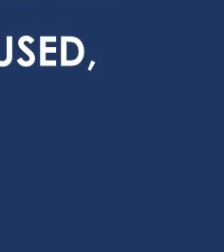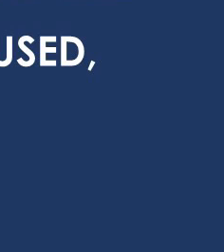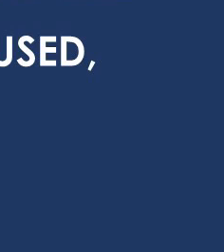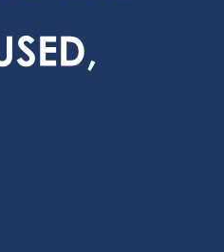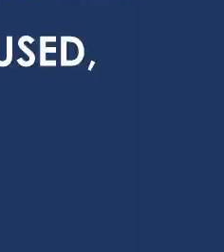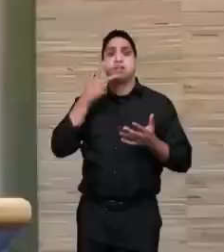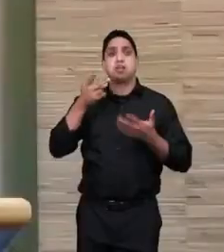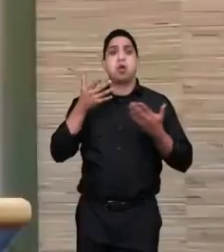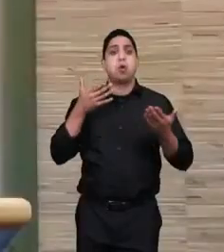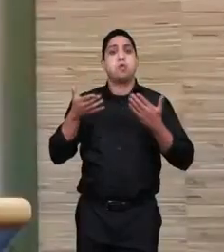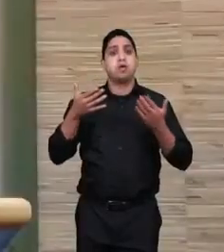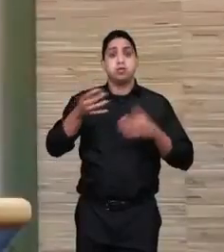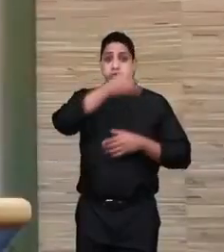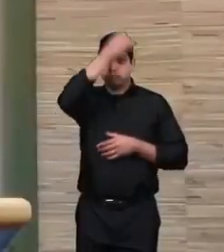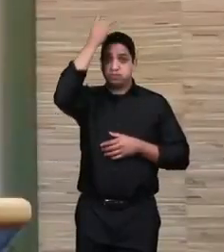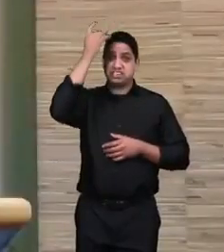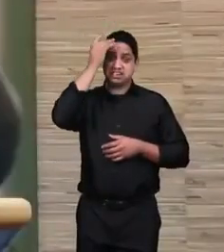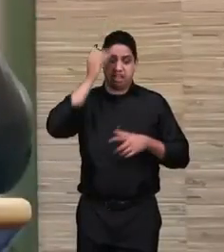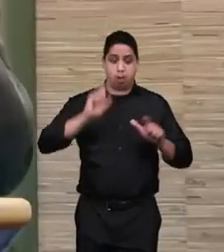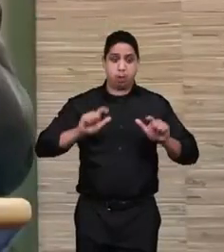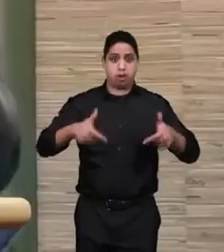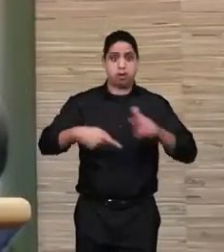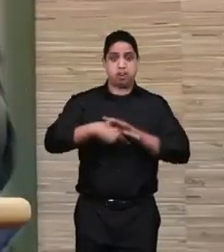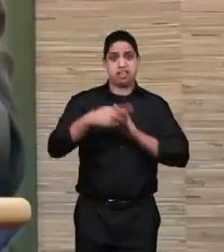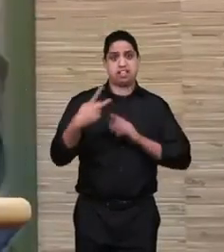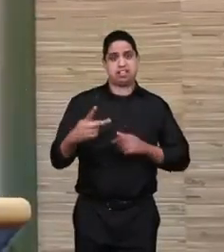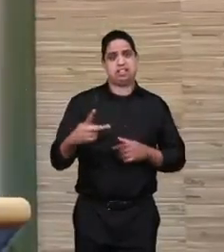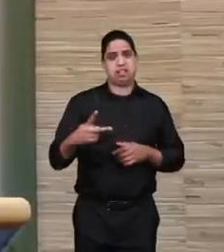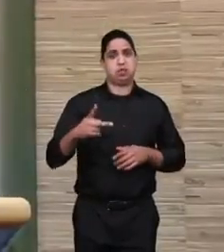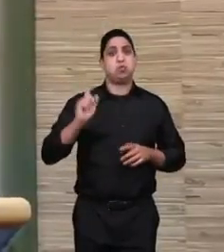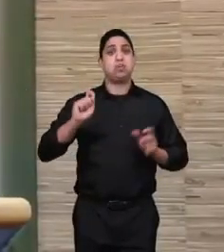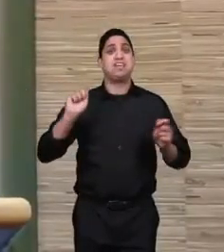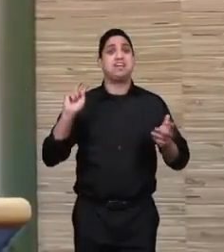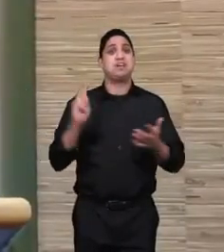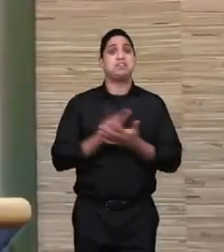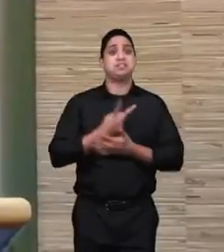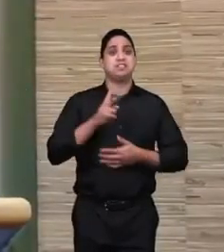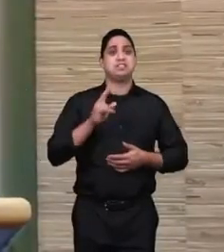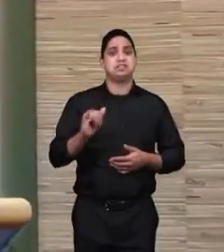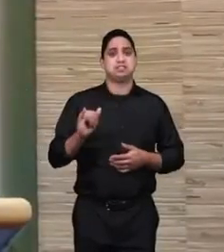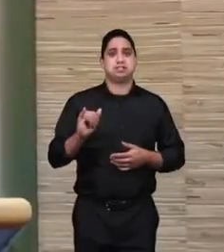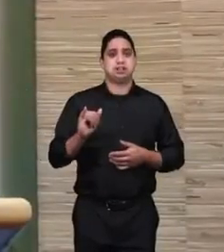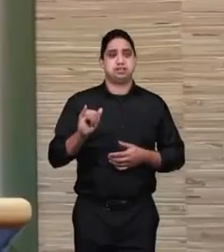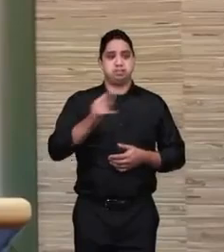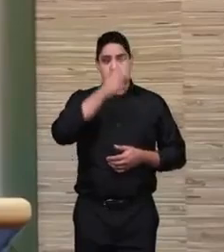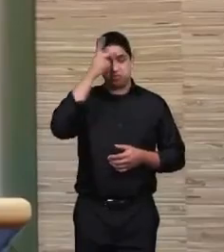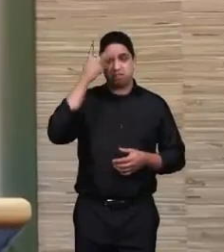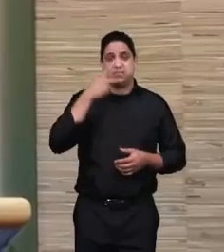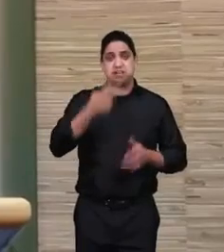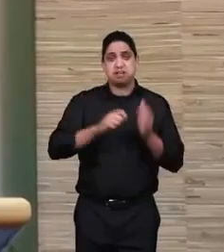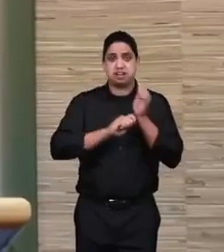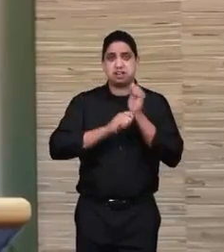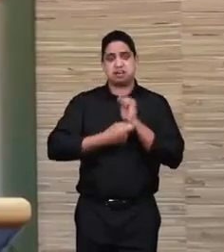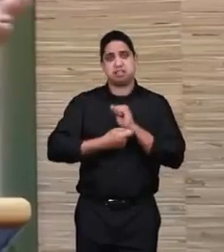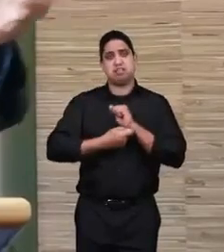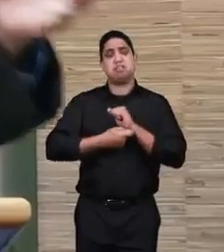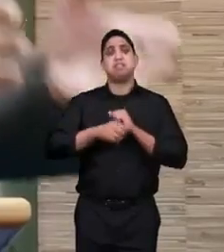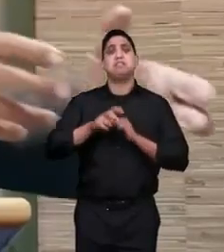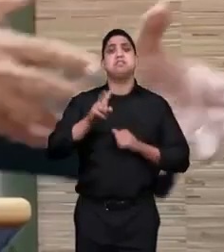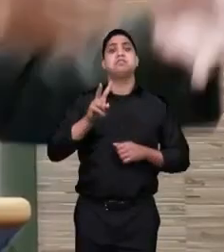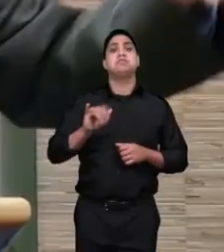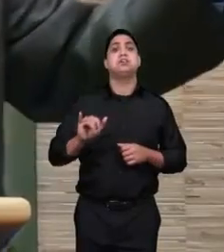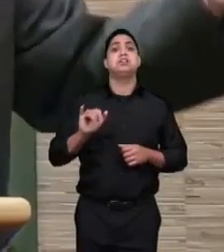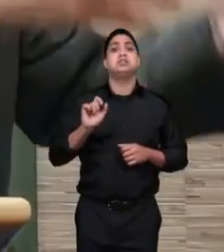Spirit, the operation of the Holy Spirit, that which is going to happen. Those who explain the riddle are going to receive